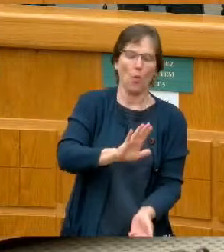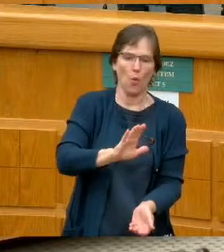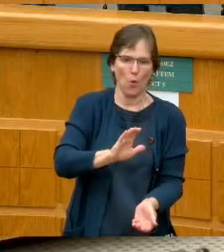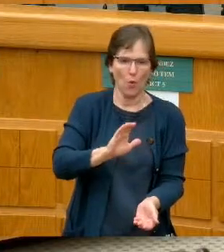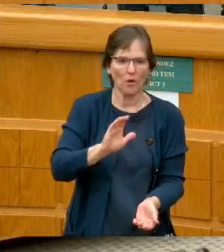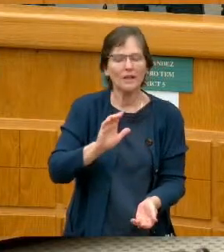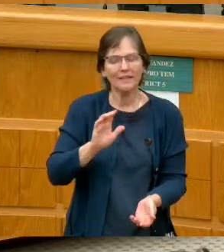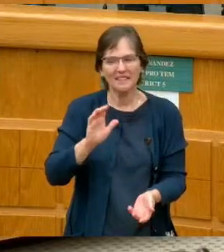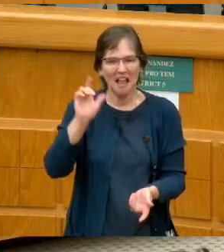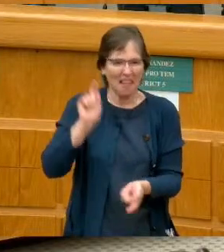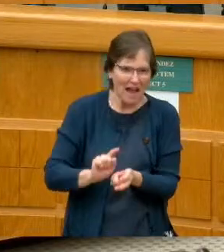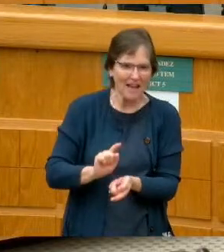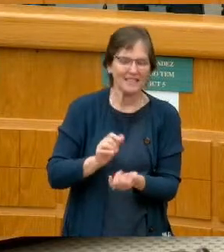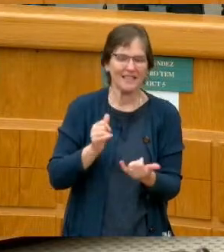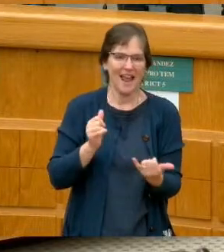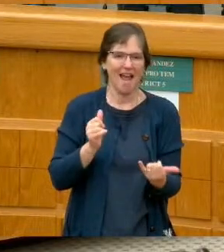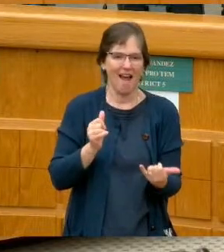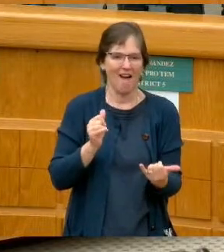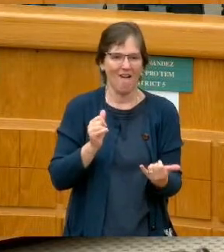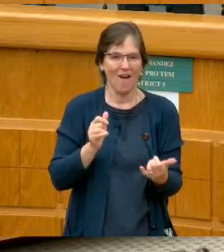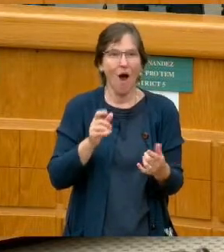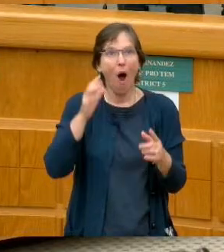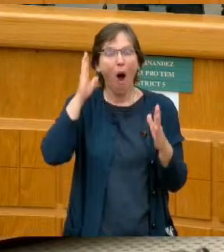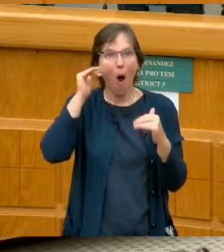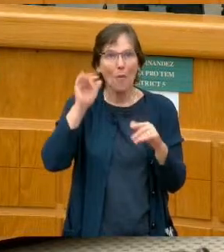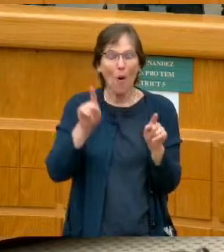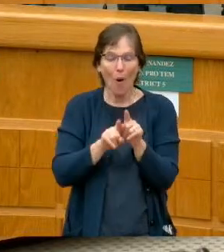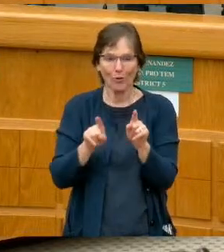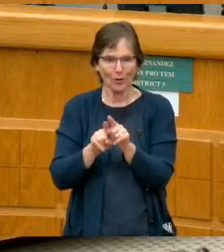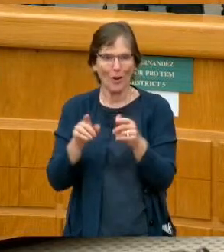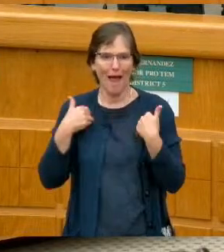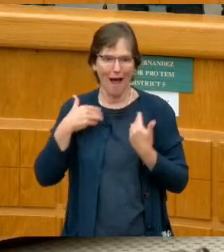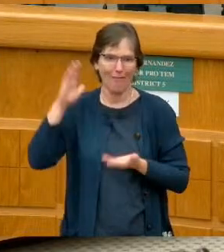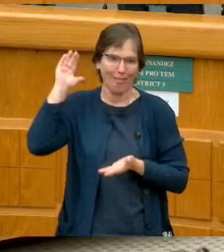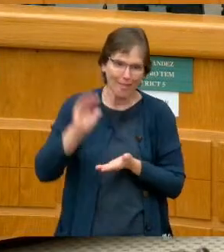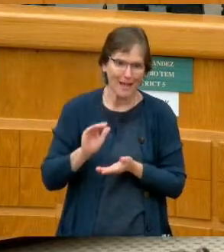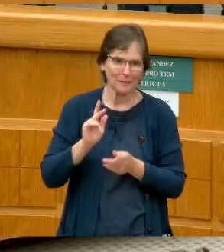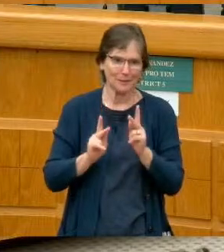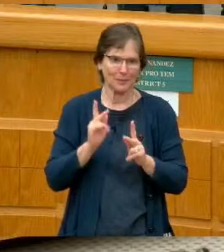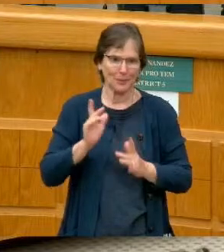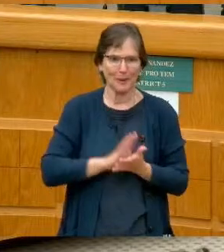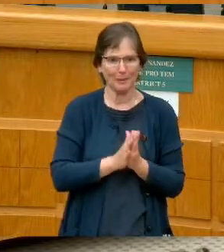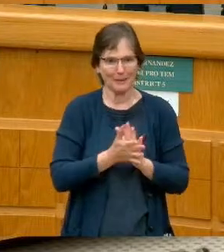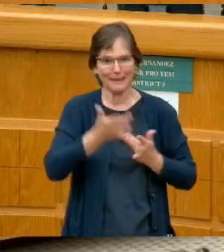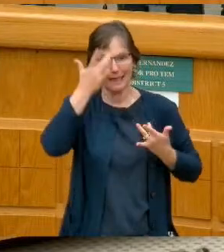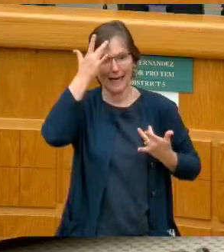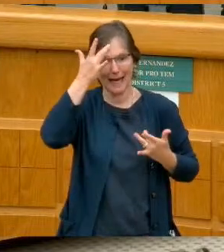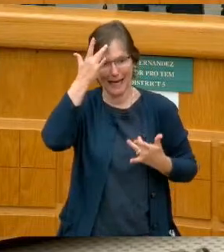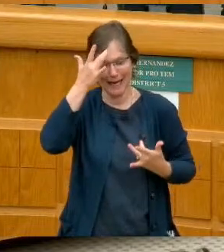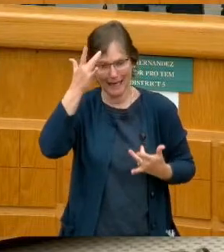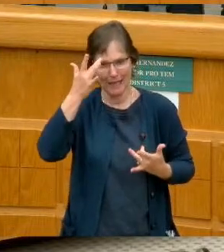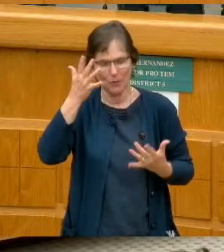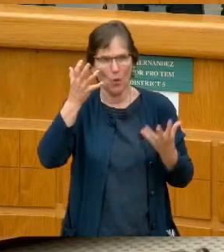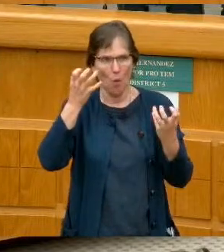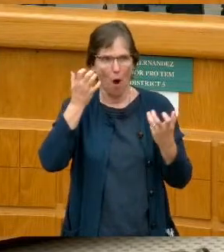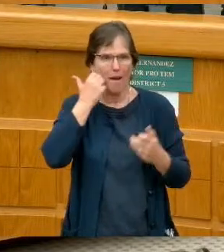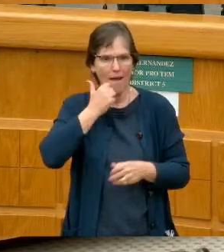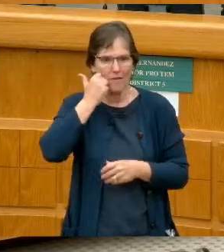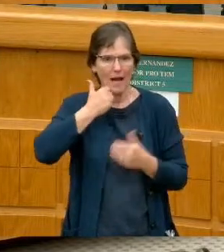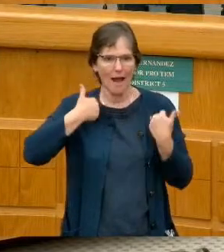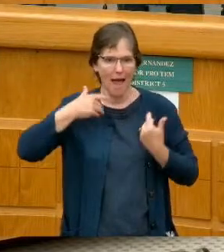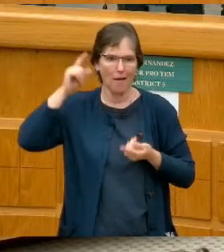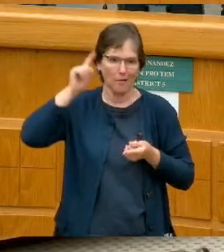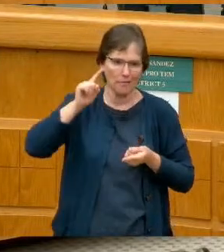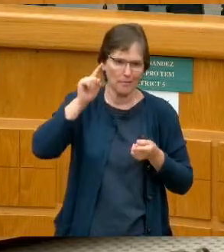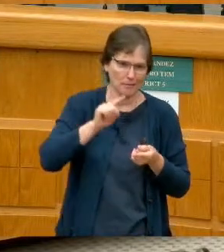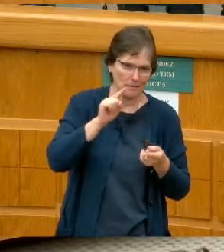report. Hopefully it's fewer numbers I hope they're caught up, but second, I hope there's fewer numbers each day for them to report to